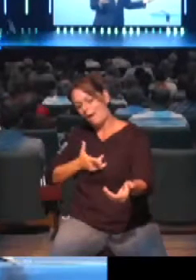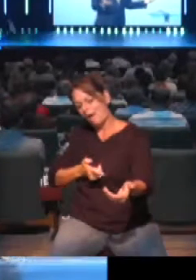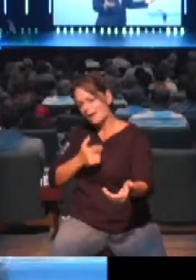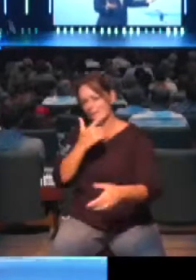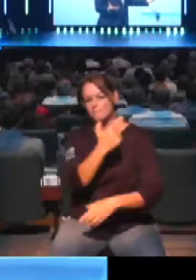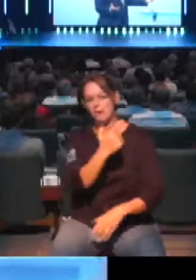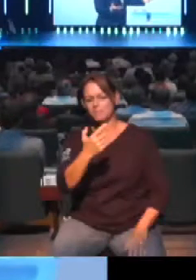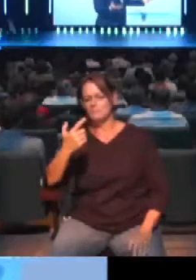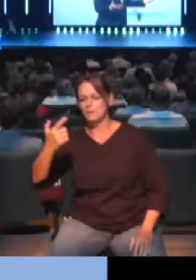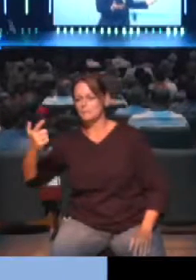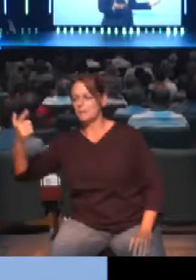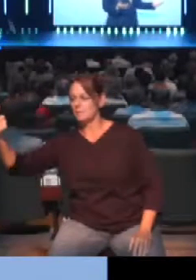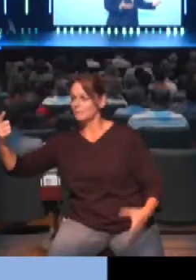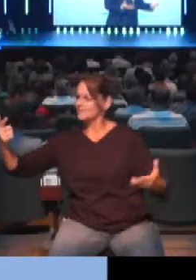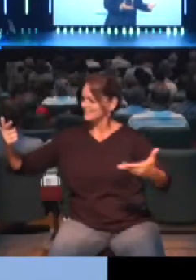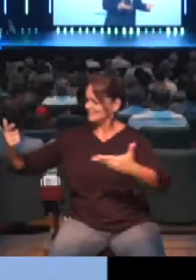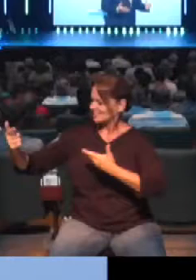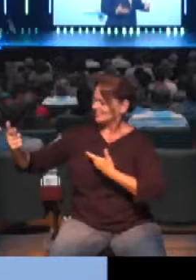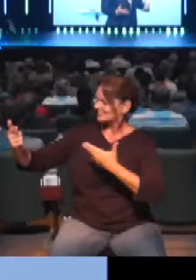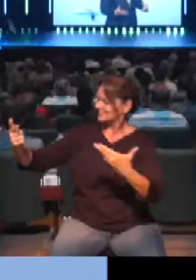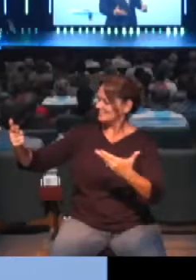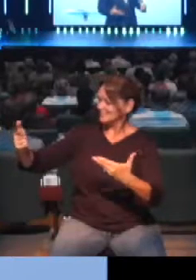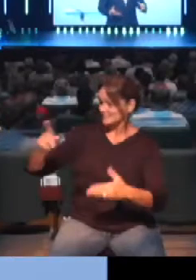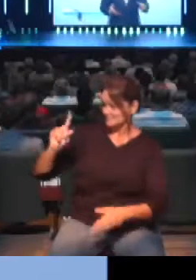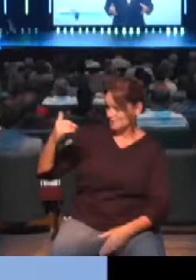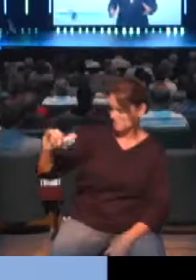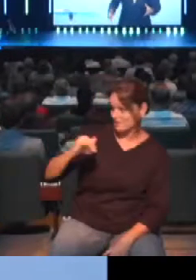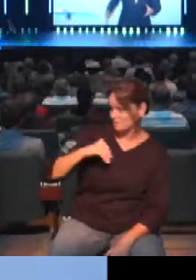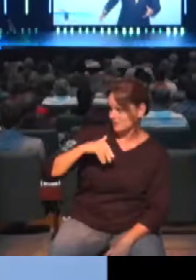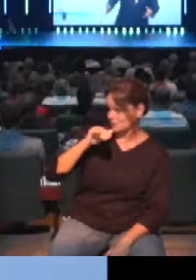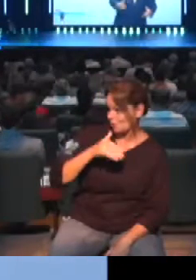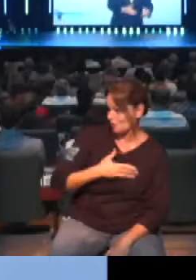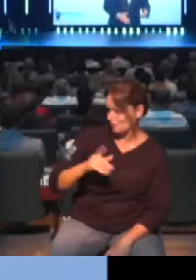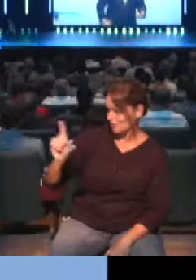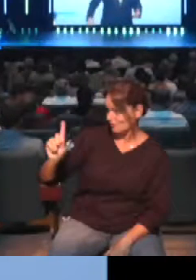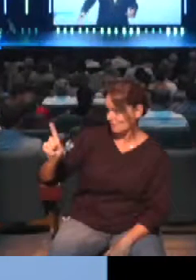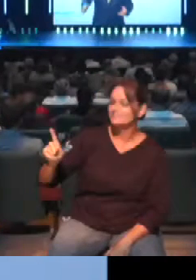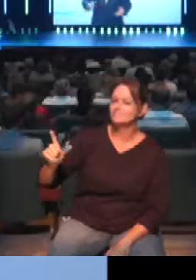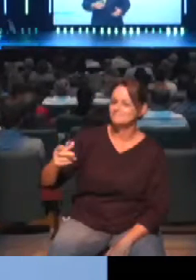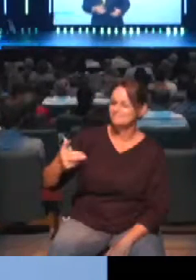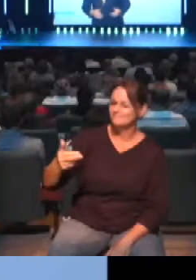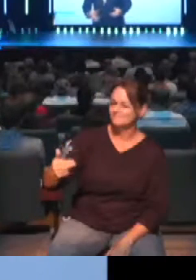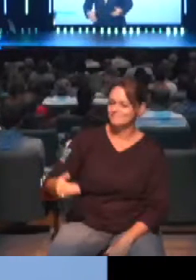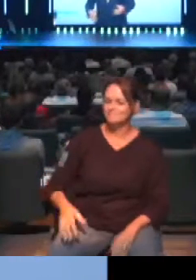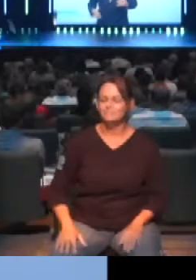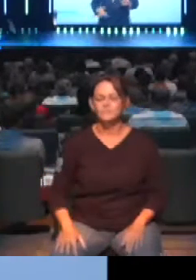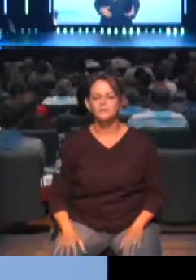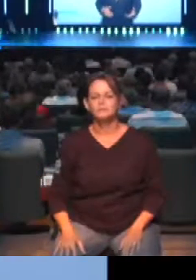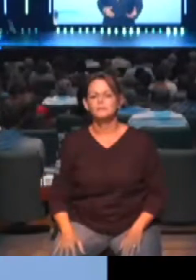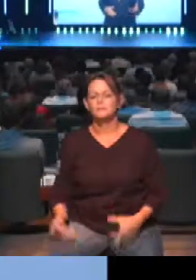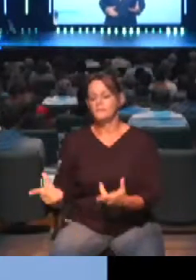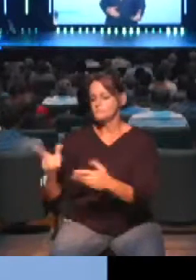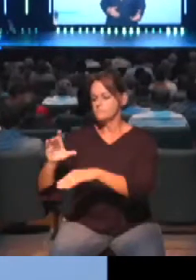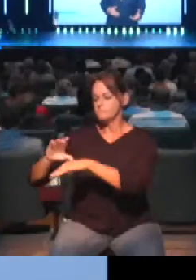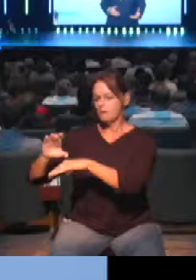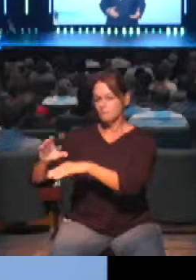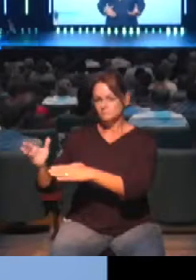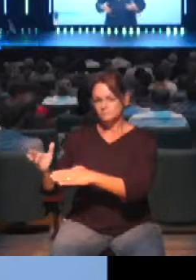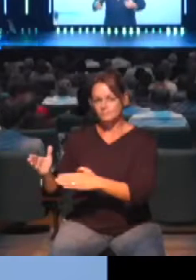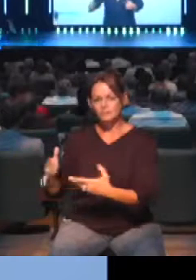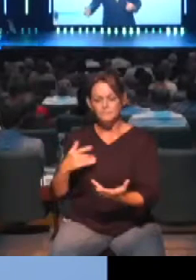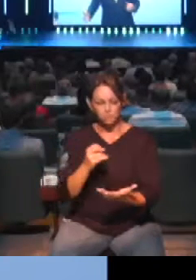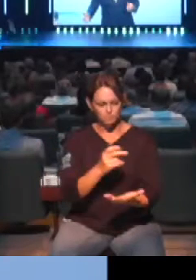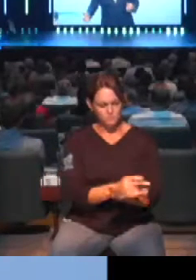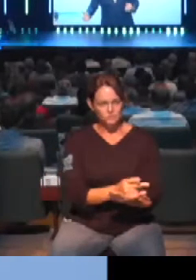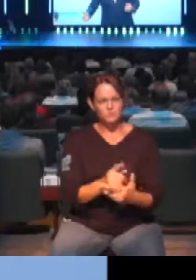do, And so anyway, they were standing around our young adult service, and he had got